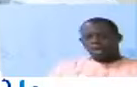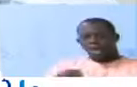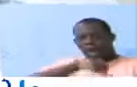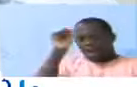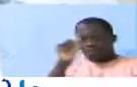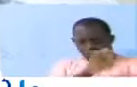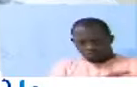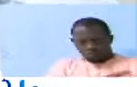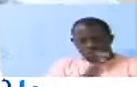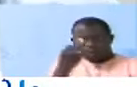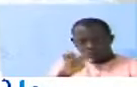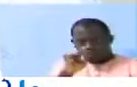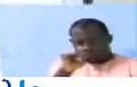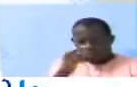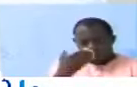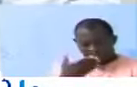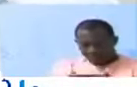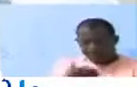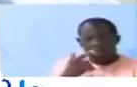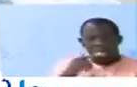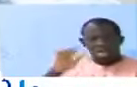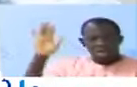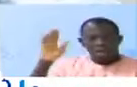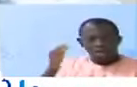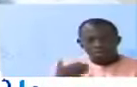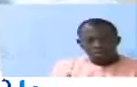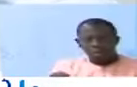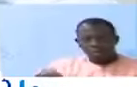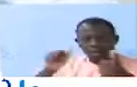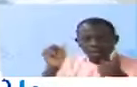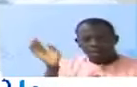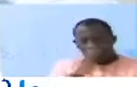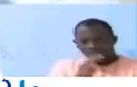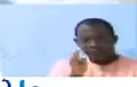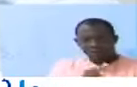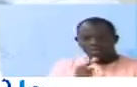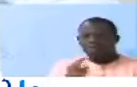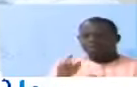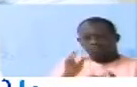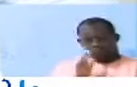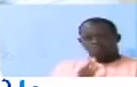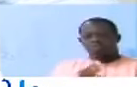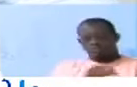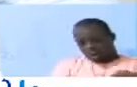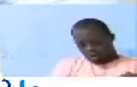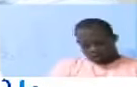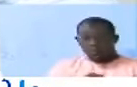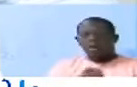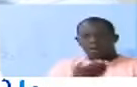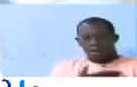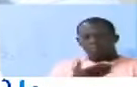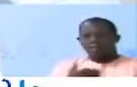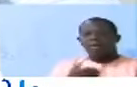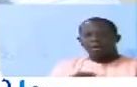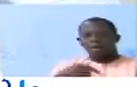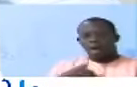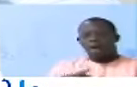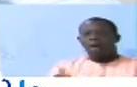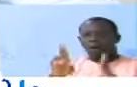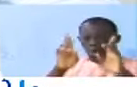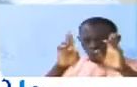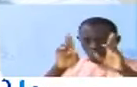also to lie on the road. I hope you bear that in mind in giving your